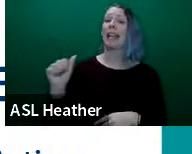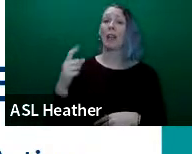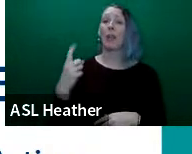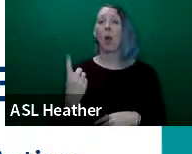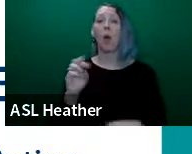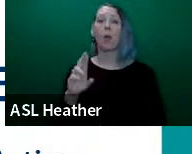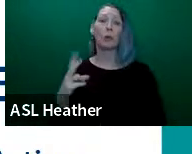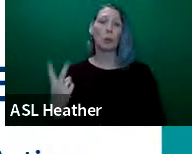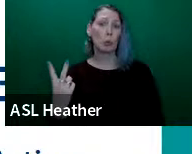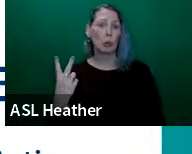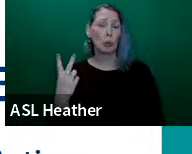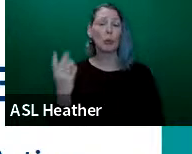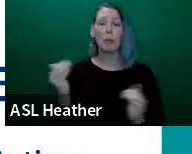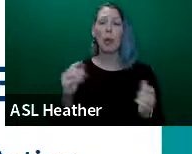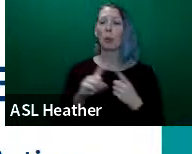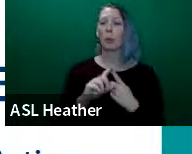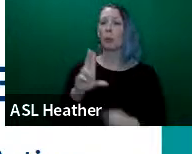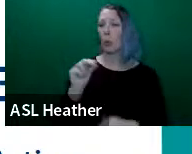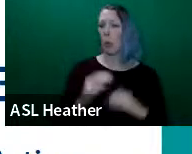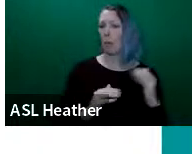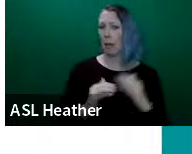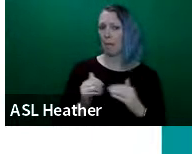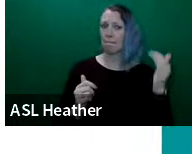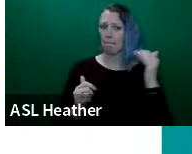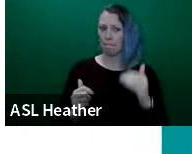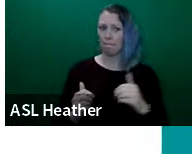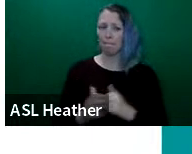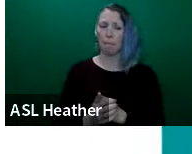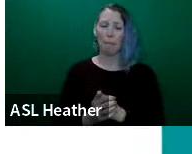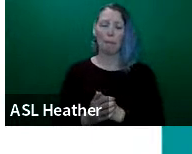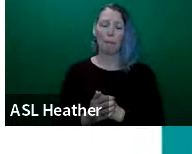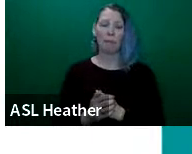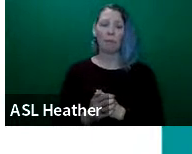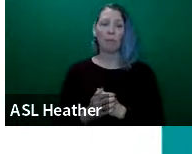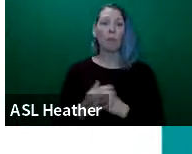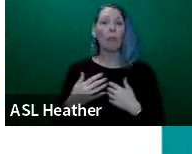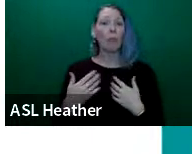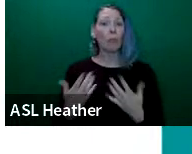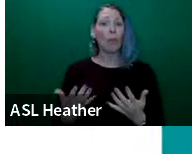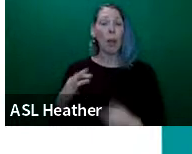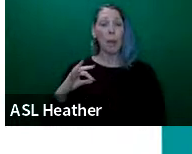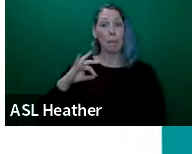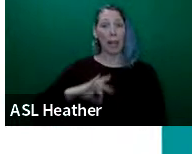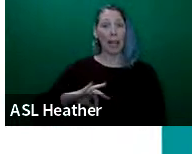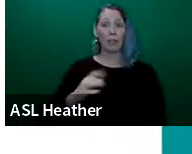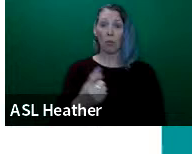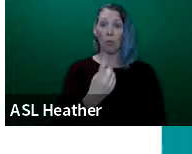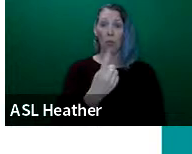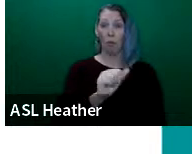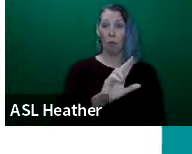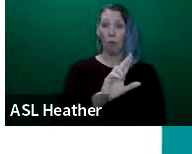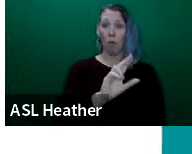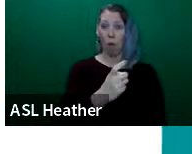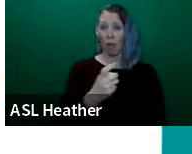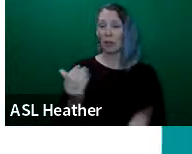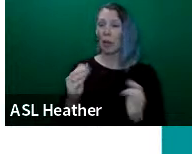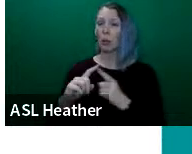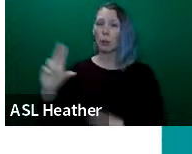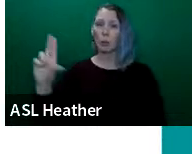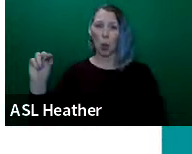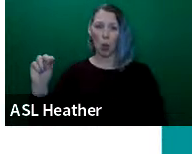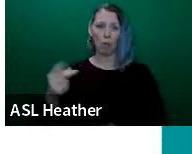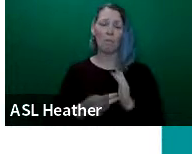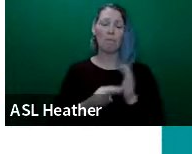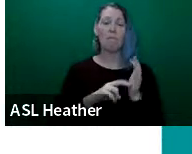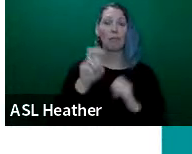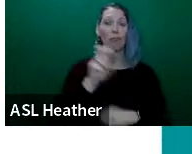two compared to a no build. Next slide. So benefits of one auxiliary compared to the no build. So you get some travel